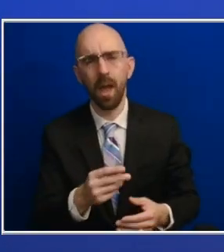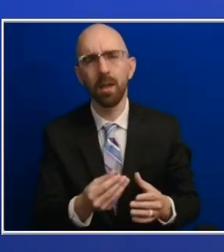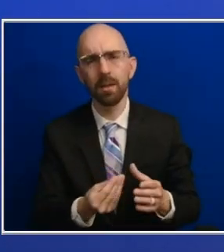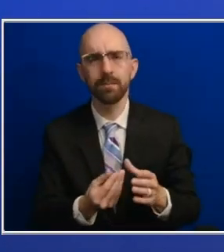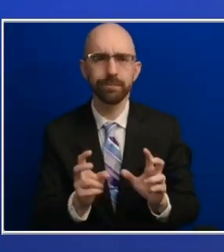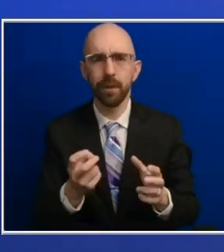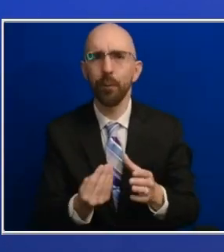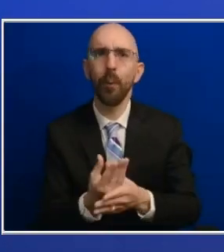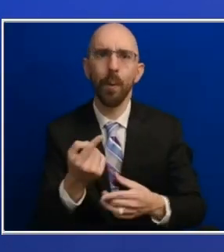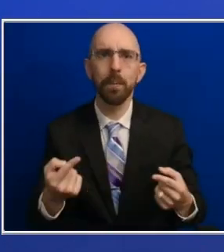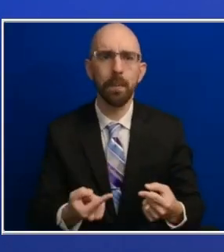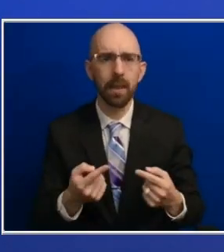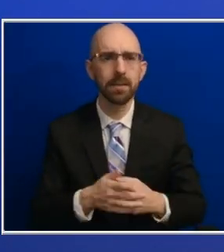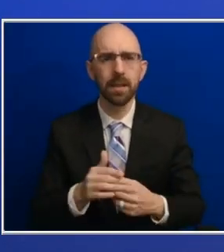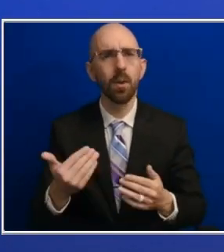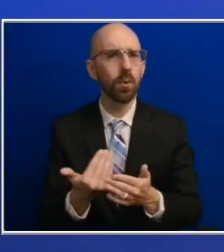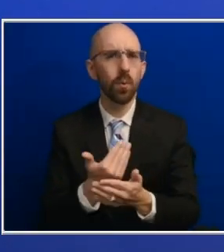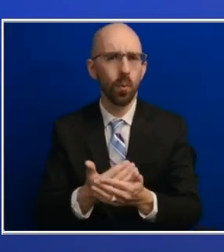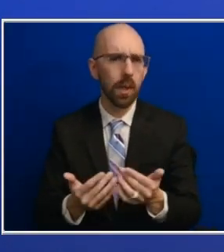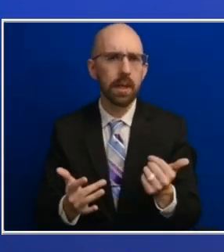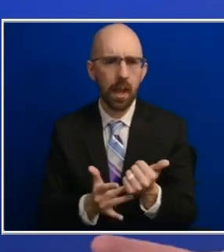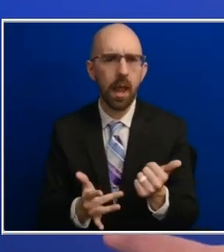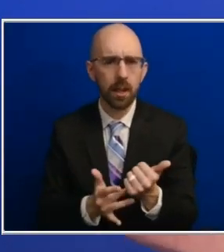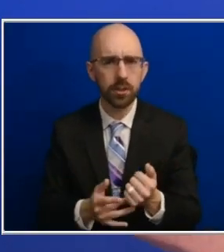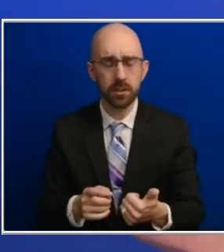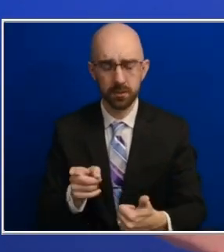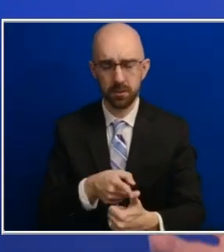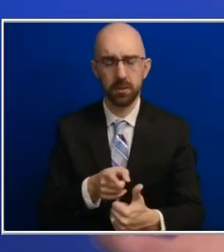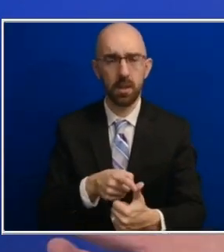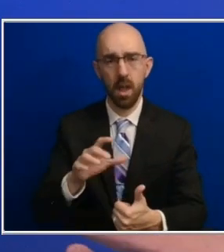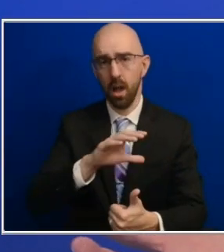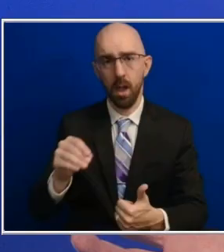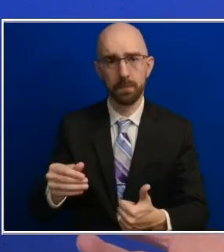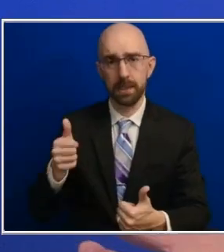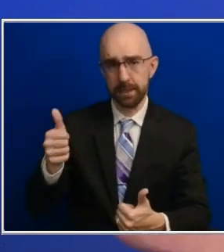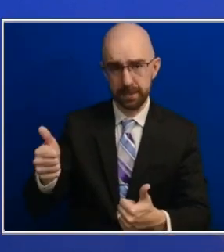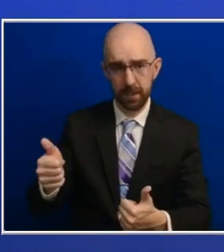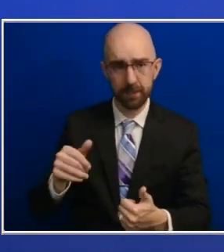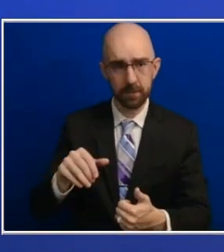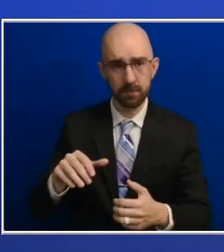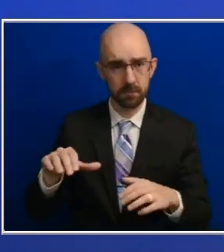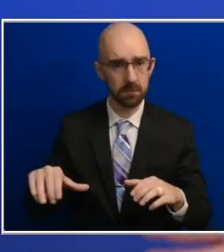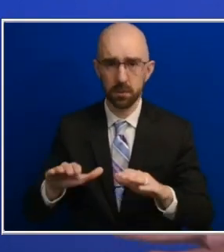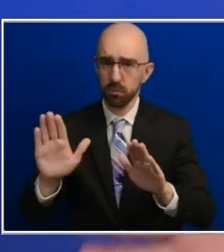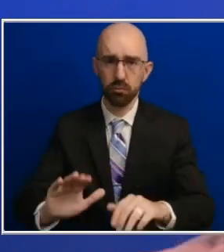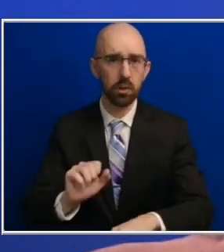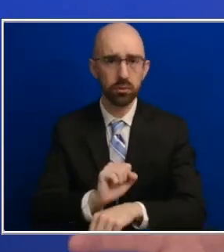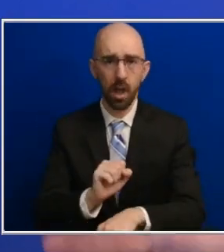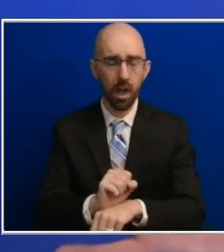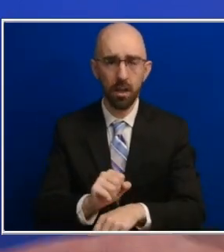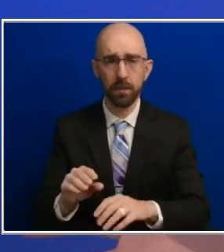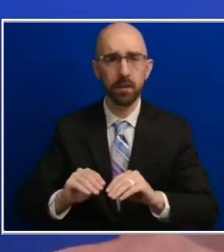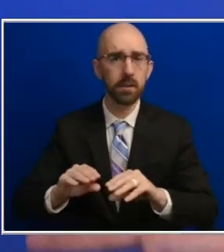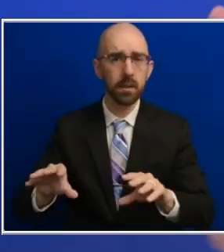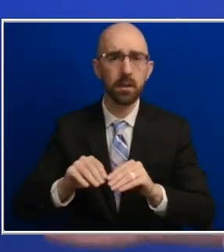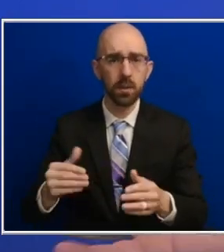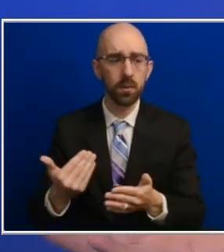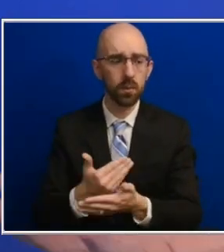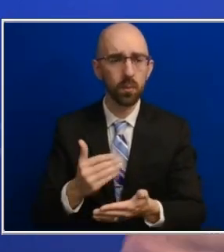new technology. One, the company itself has been doing a phenomenal job of coming out with new